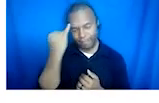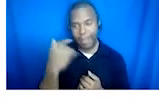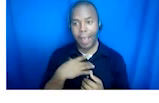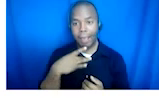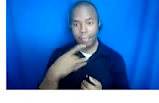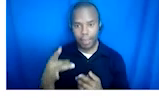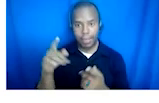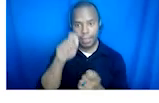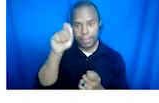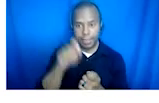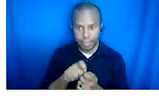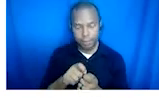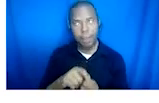details.